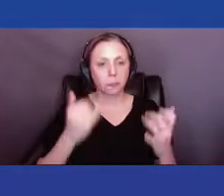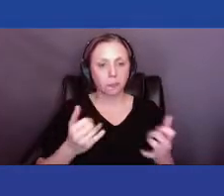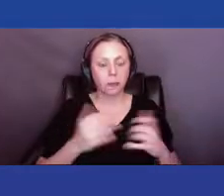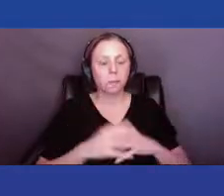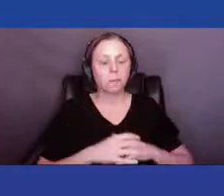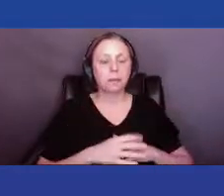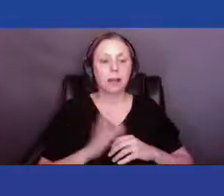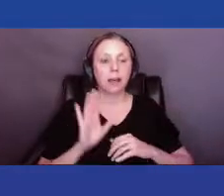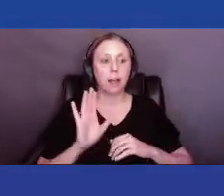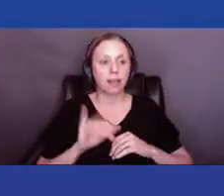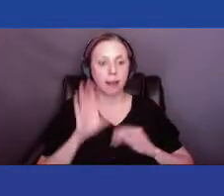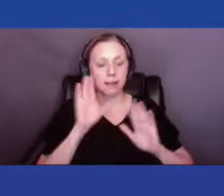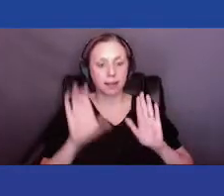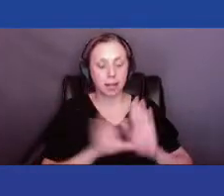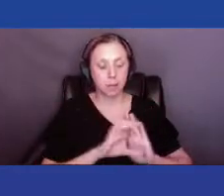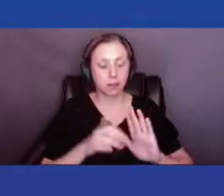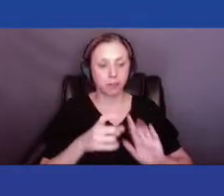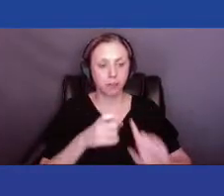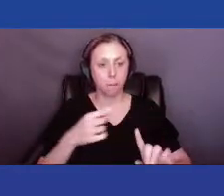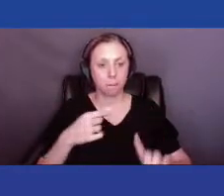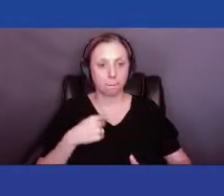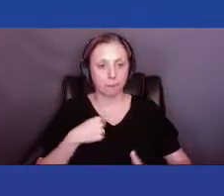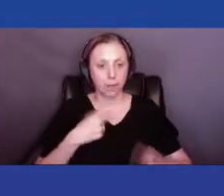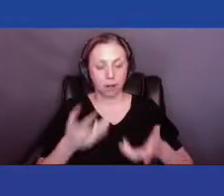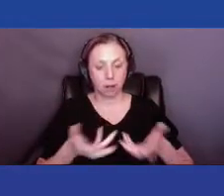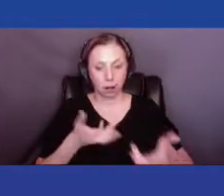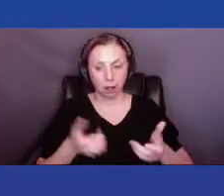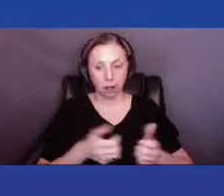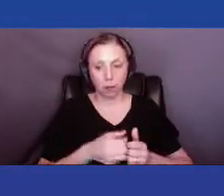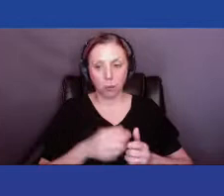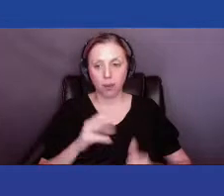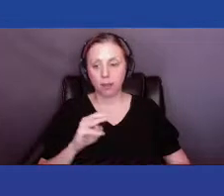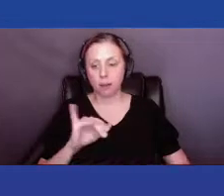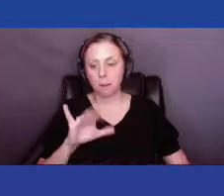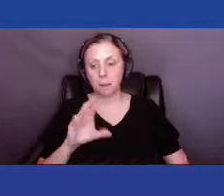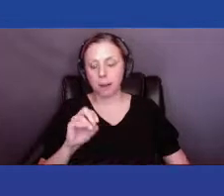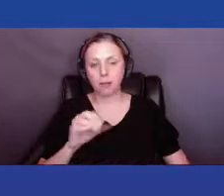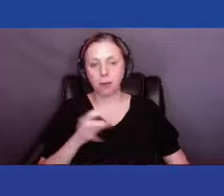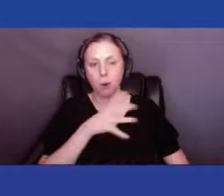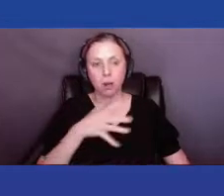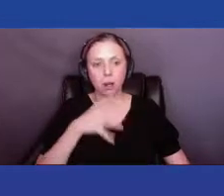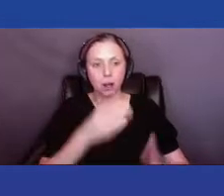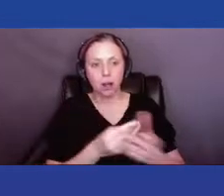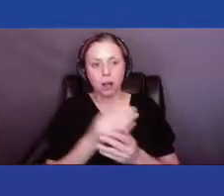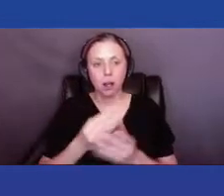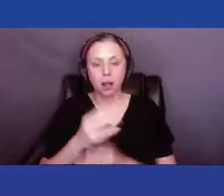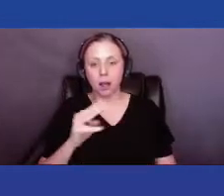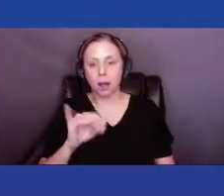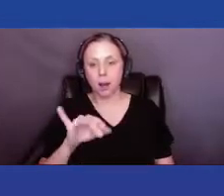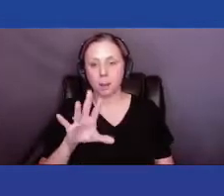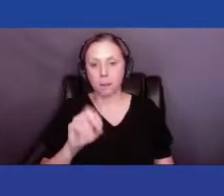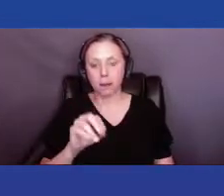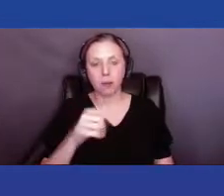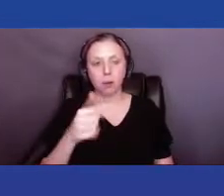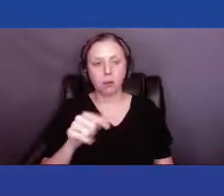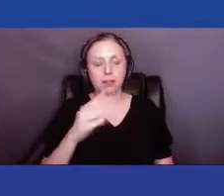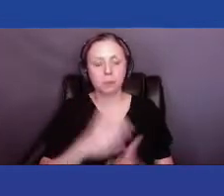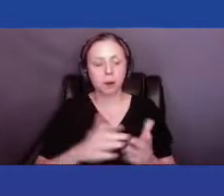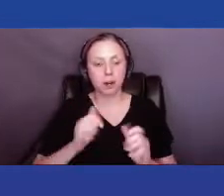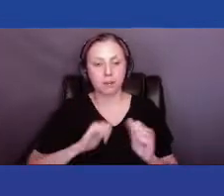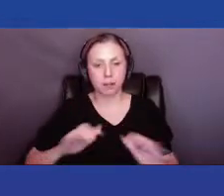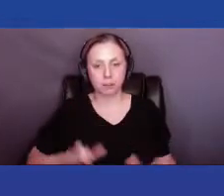This is an image of me engaging in microagriculture, harvesting some microgreens as part of a performance at one